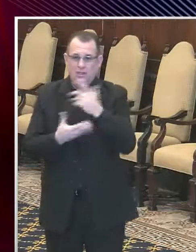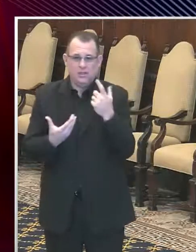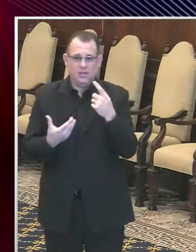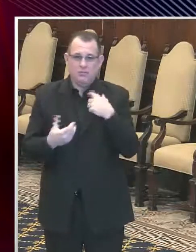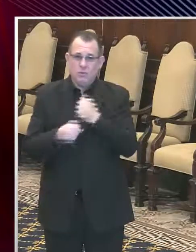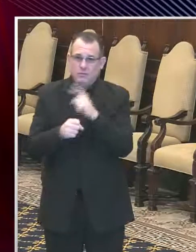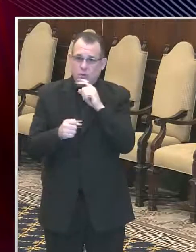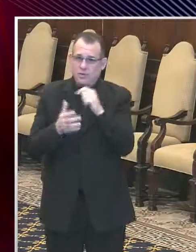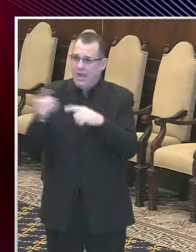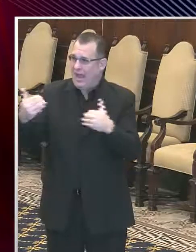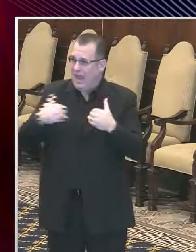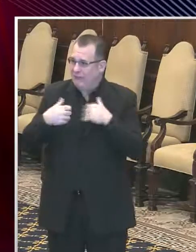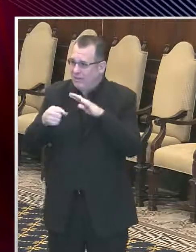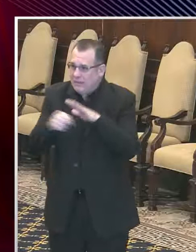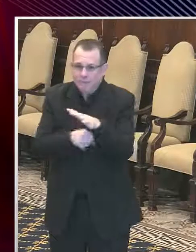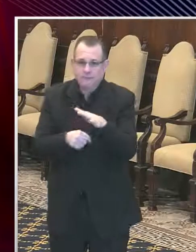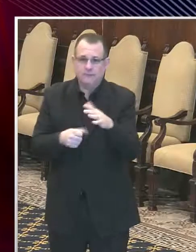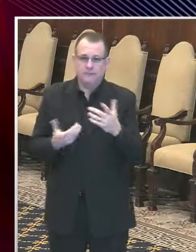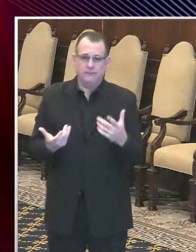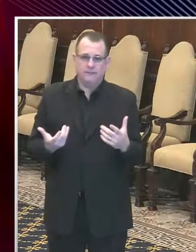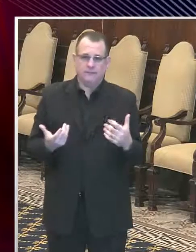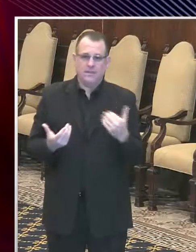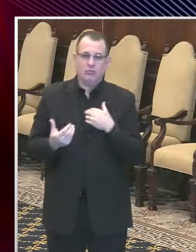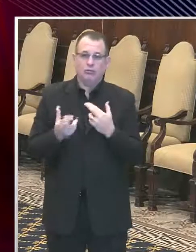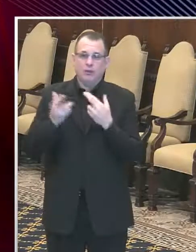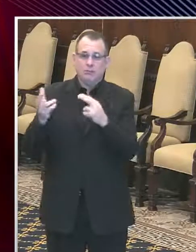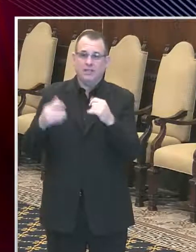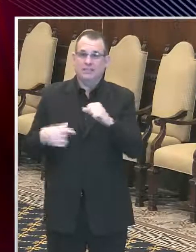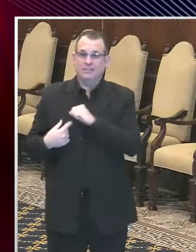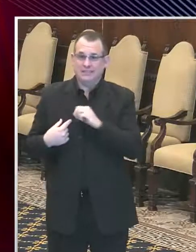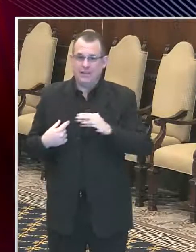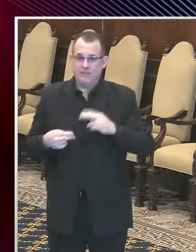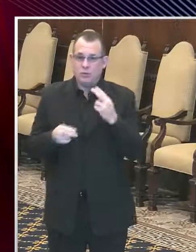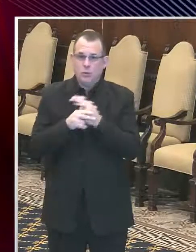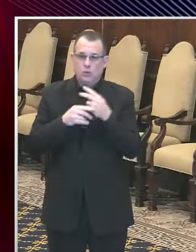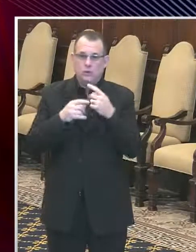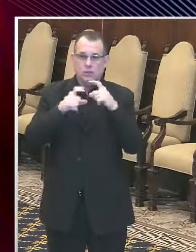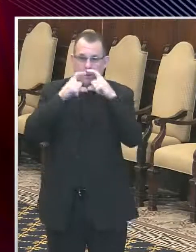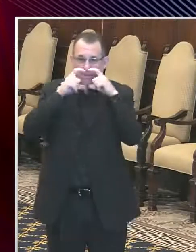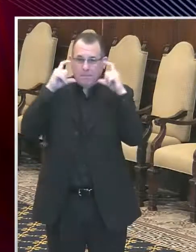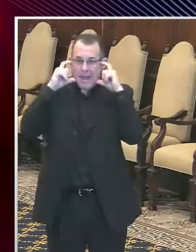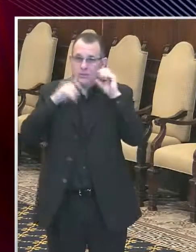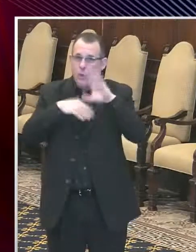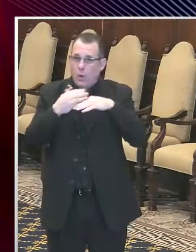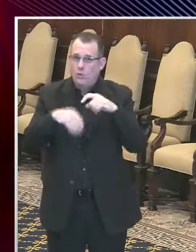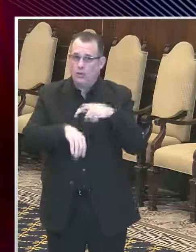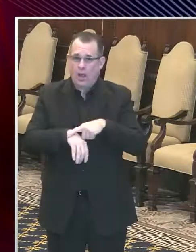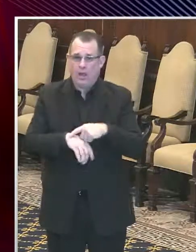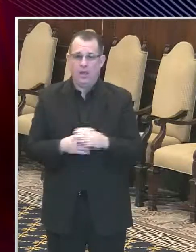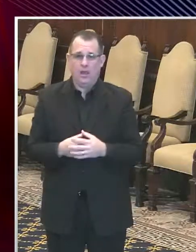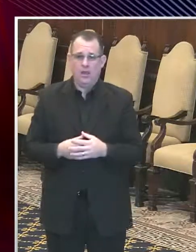enough. Our recommendation is that staff wear masks all the time. So just under the off